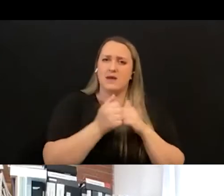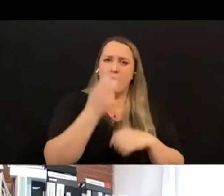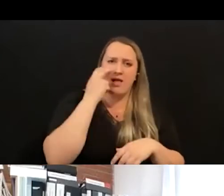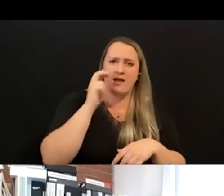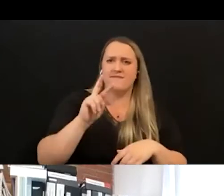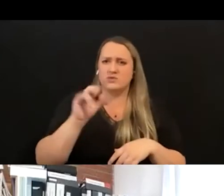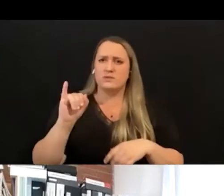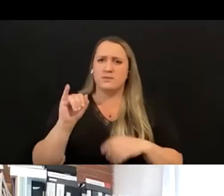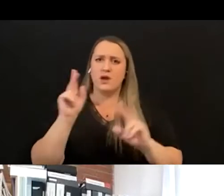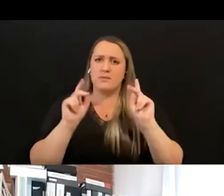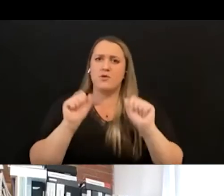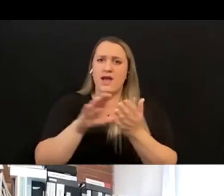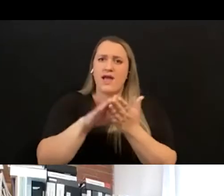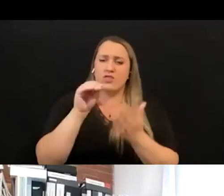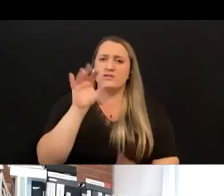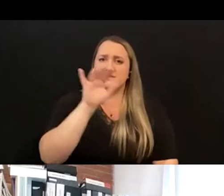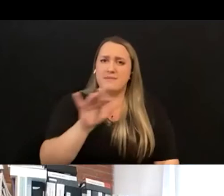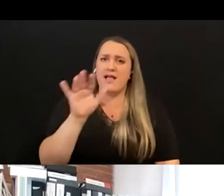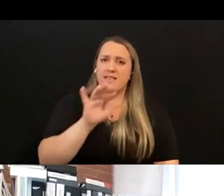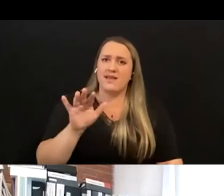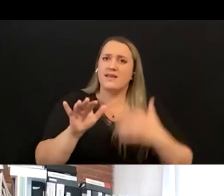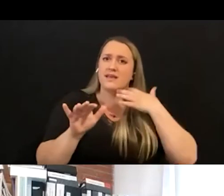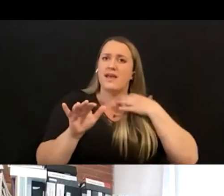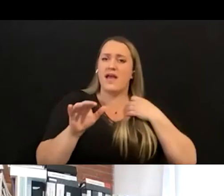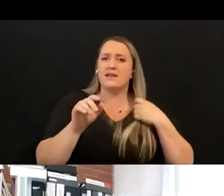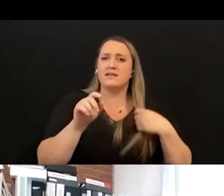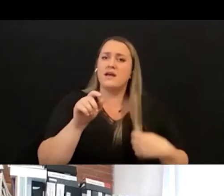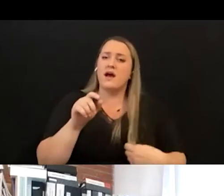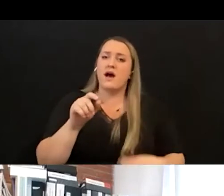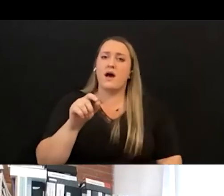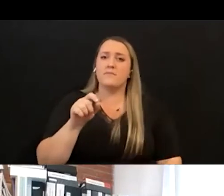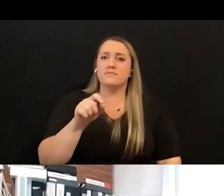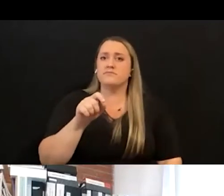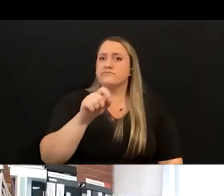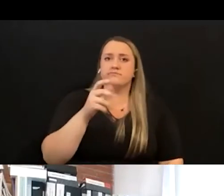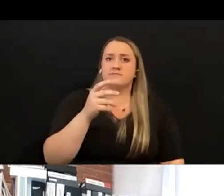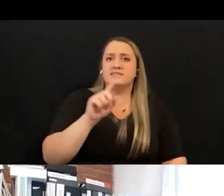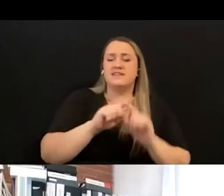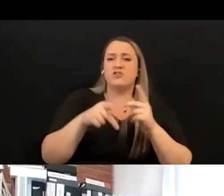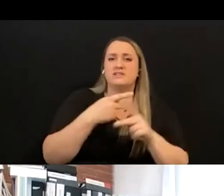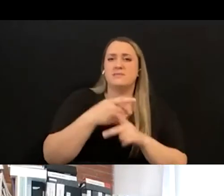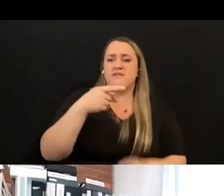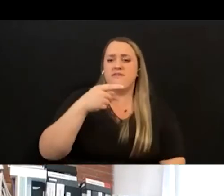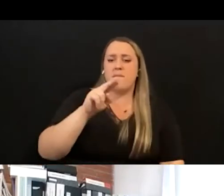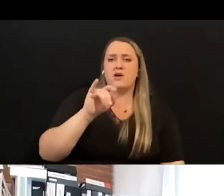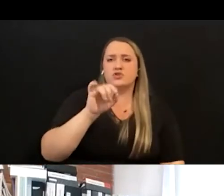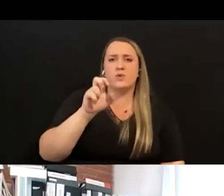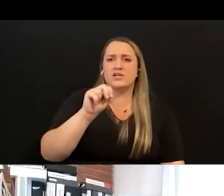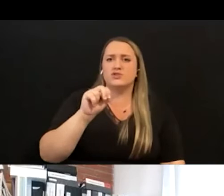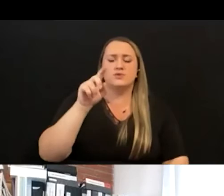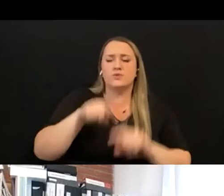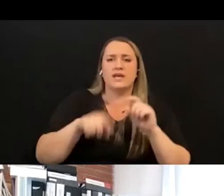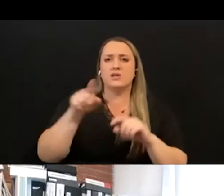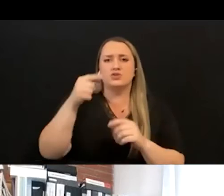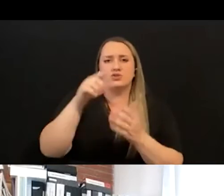learn spelling and punctuation that they might not get from just audio materials alone. So I think it's really important to try and keep